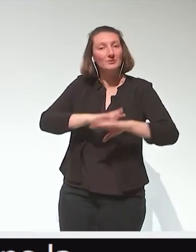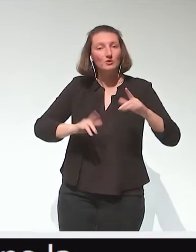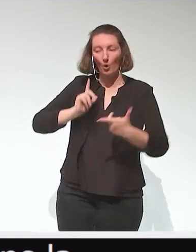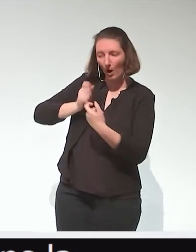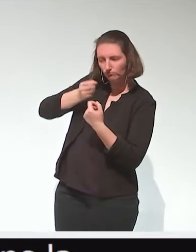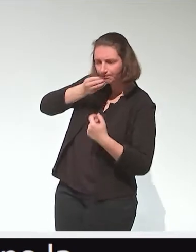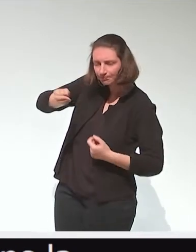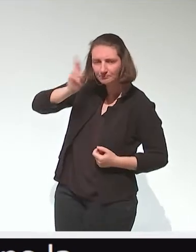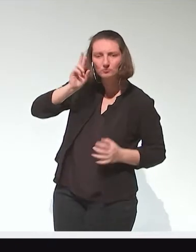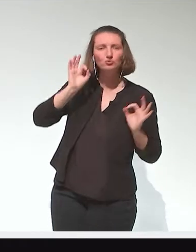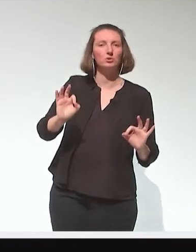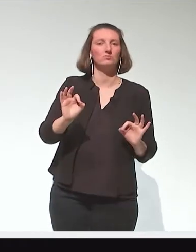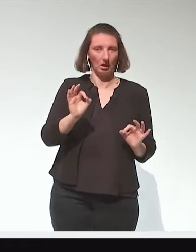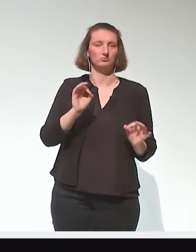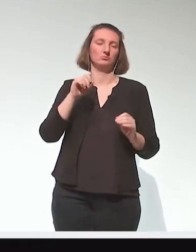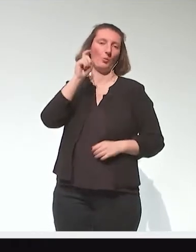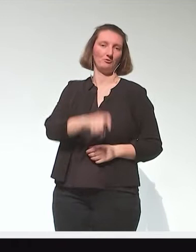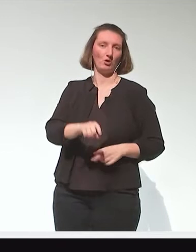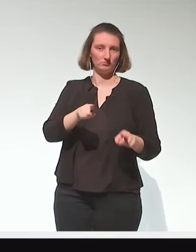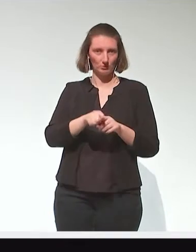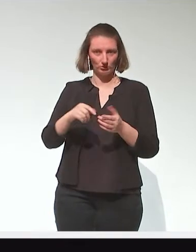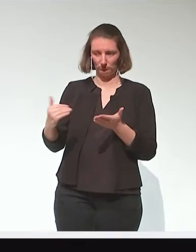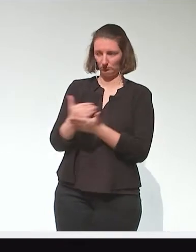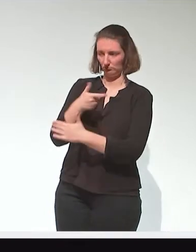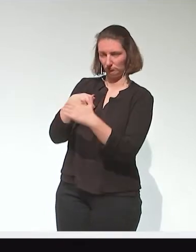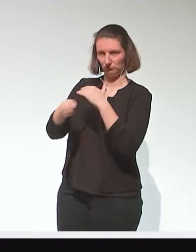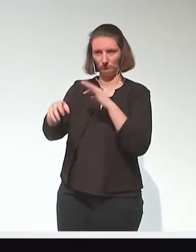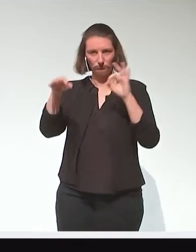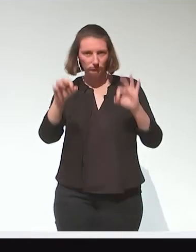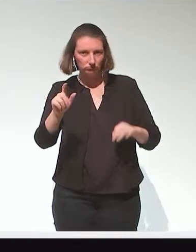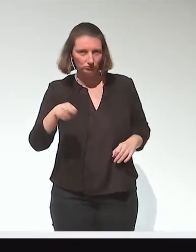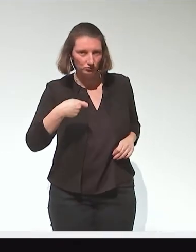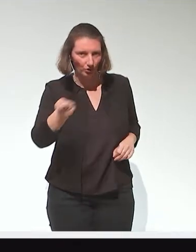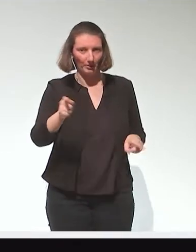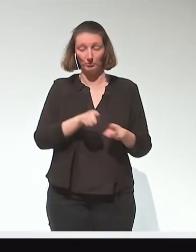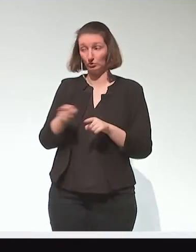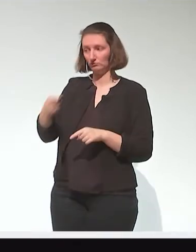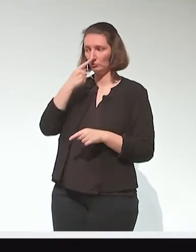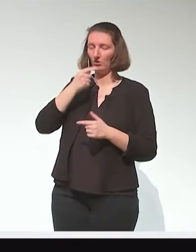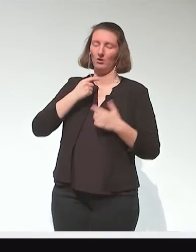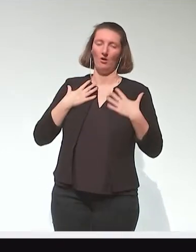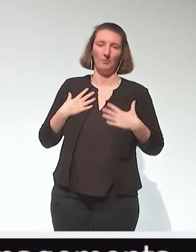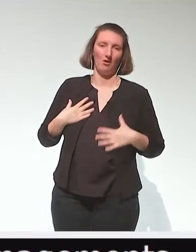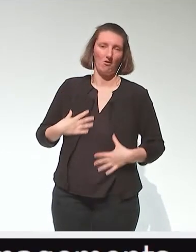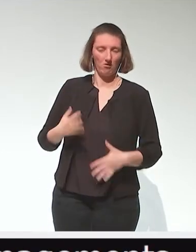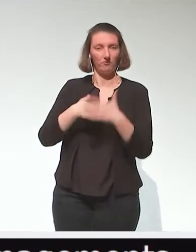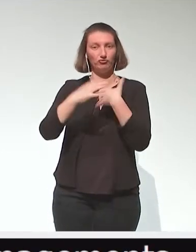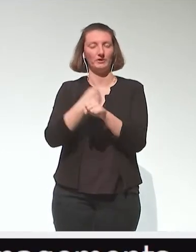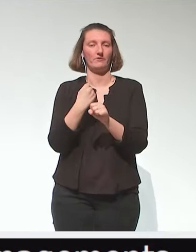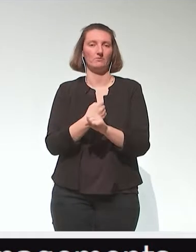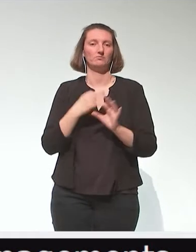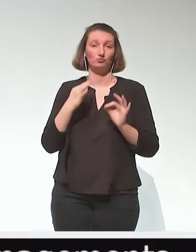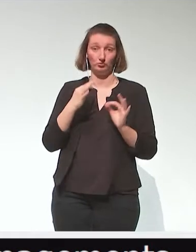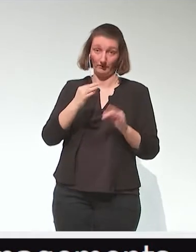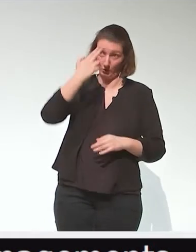to provide reasonable accommodation, and obviously offering well-being in the workplace. The European plan